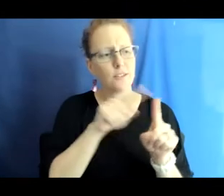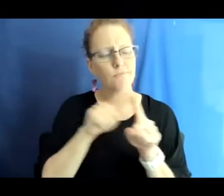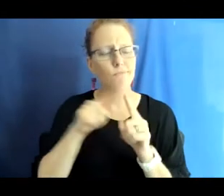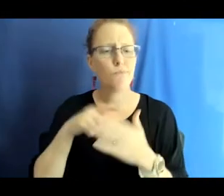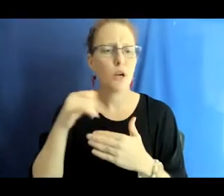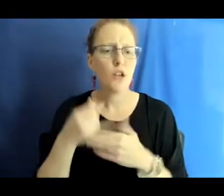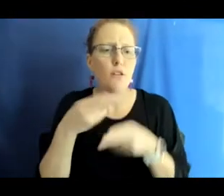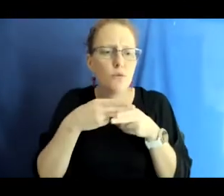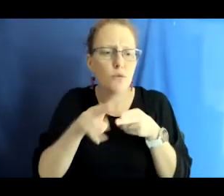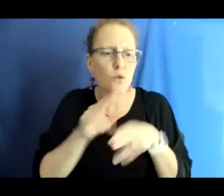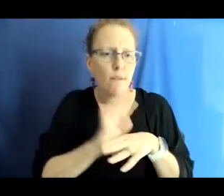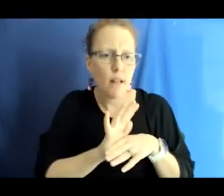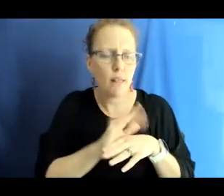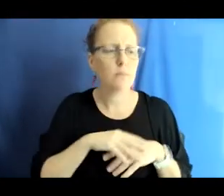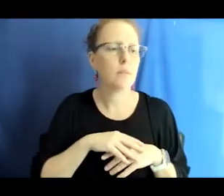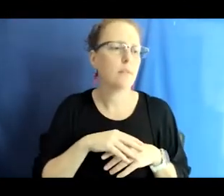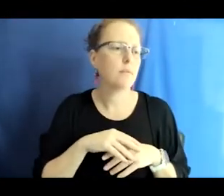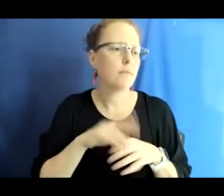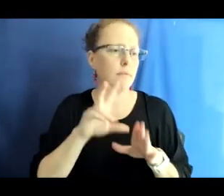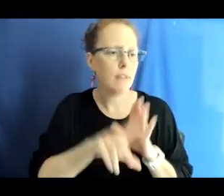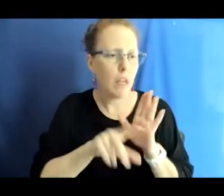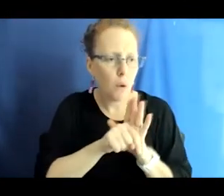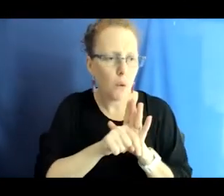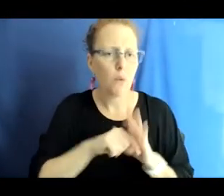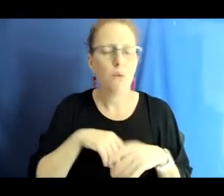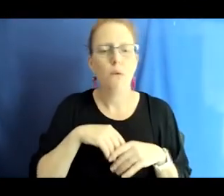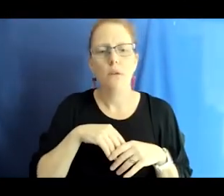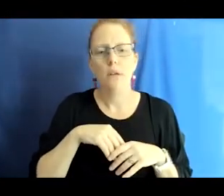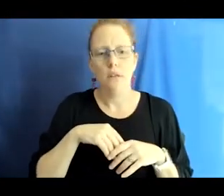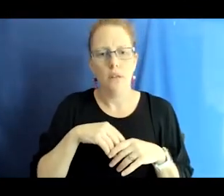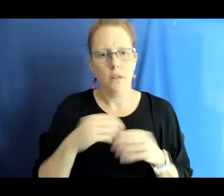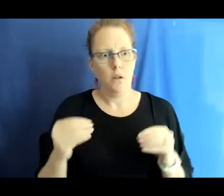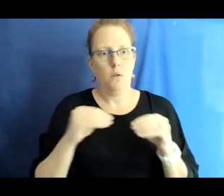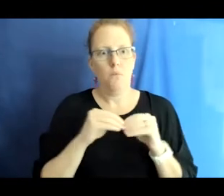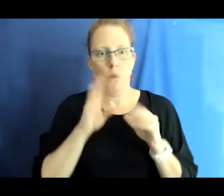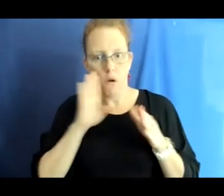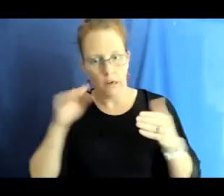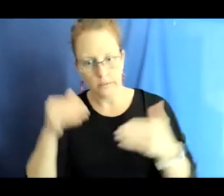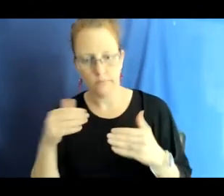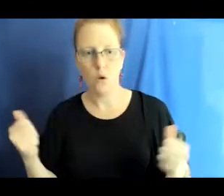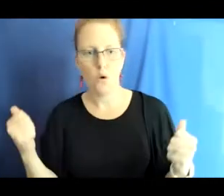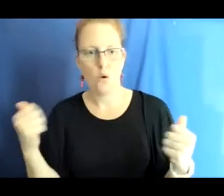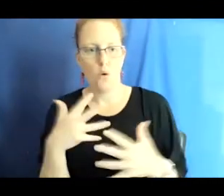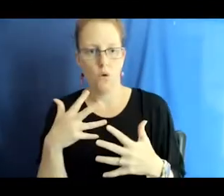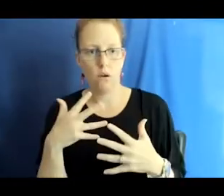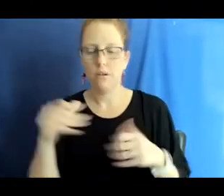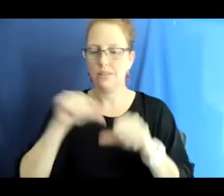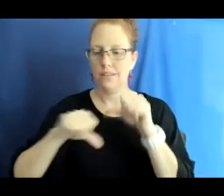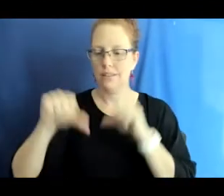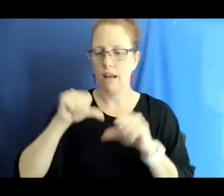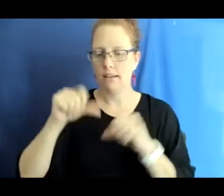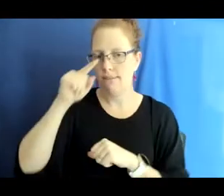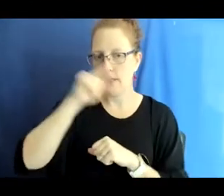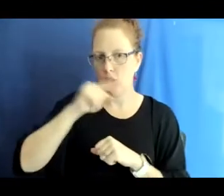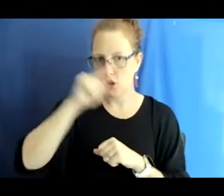short films, music videos, and all of them kind of like leaning towards more like horror, science fiction, and more of the over the top kind of genre